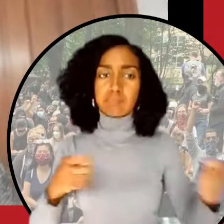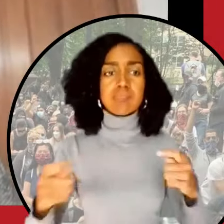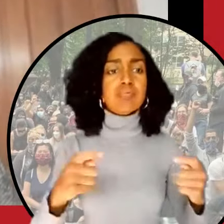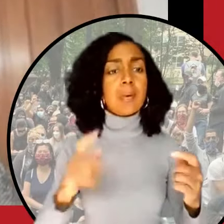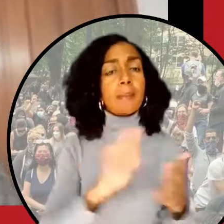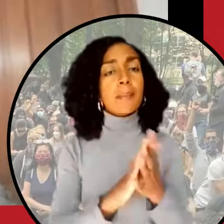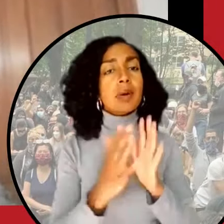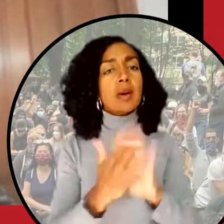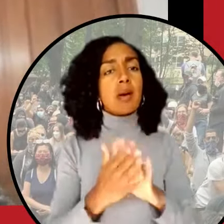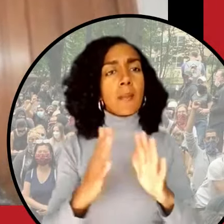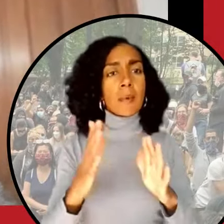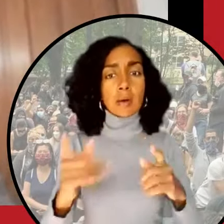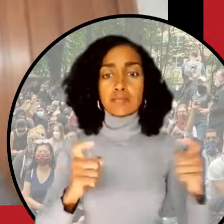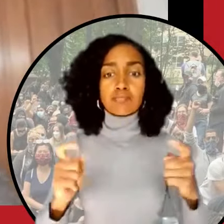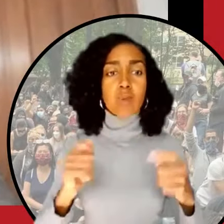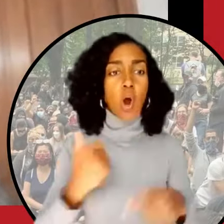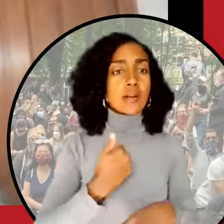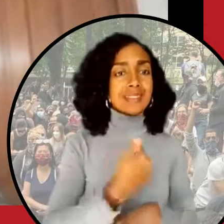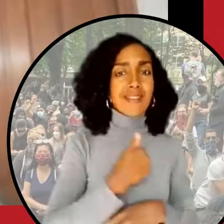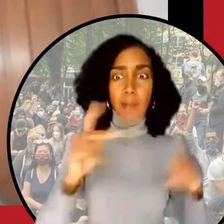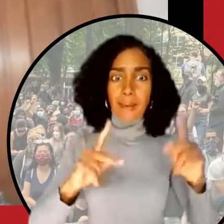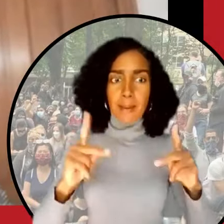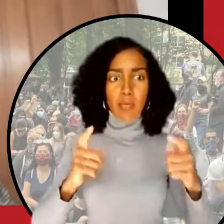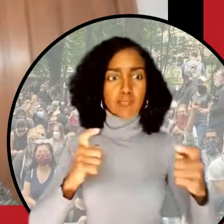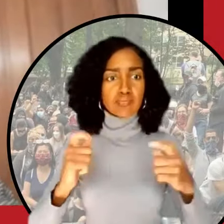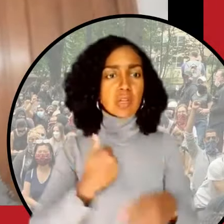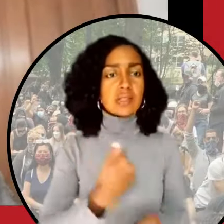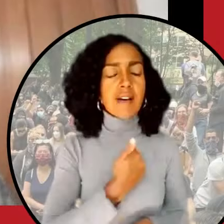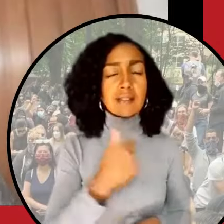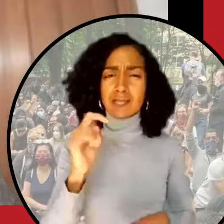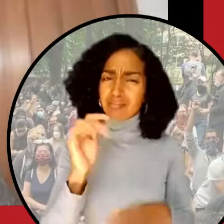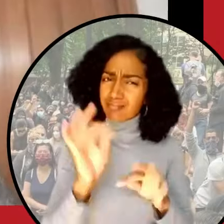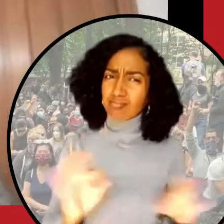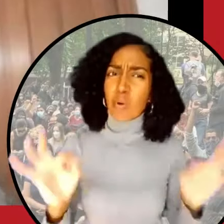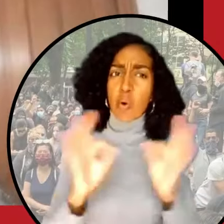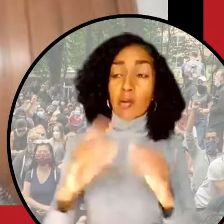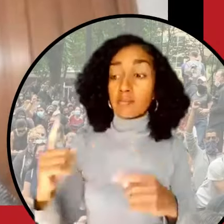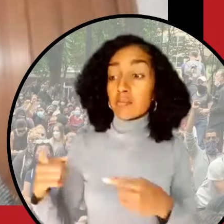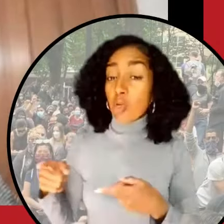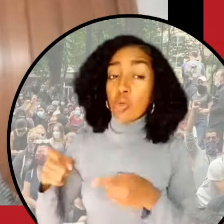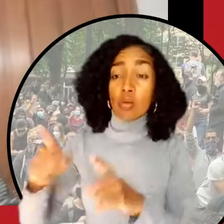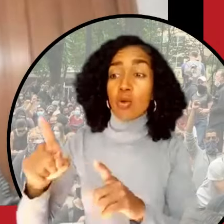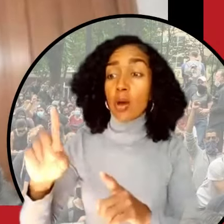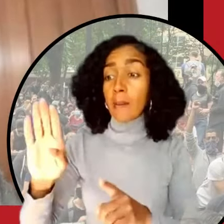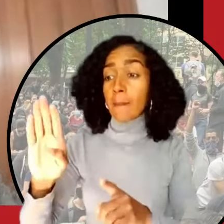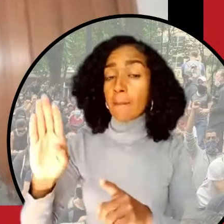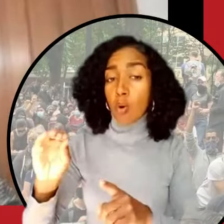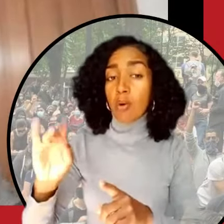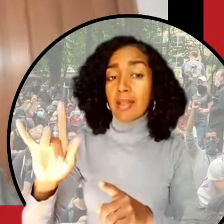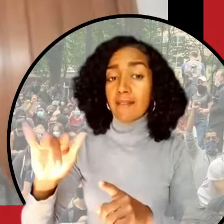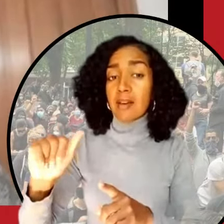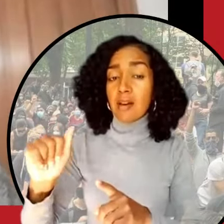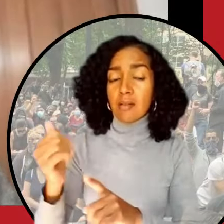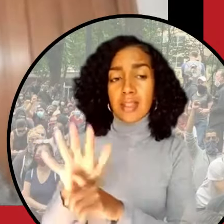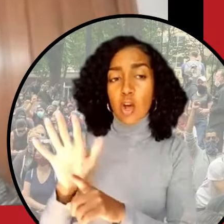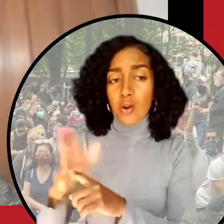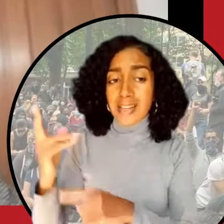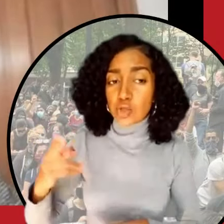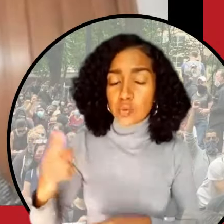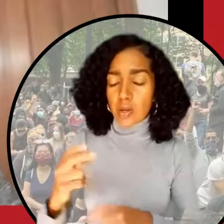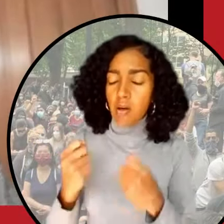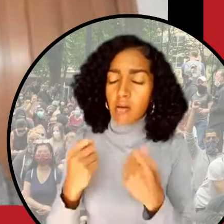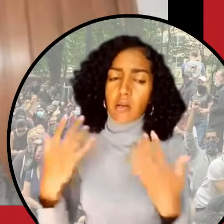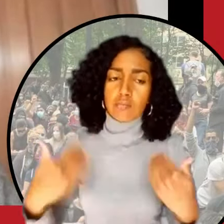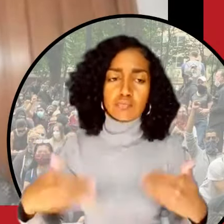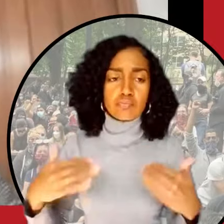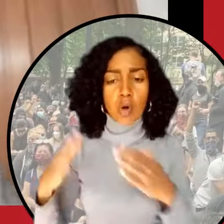important, because throughout Bolivia's history, there's been incredibly powerful organization at a community level,